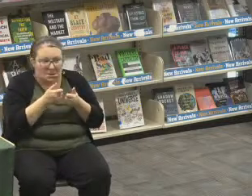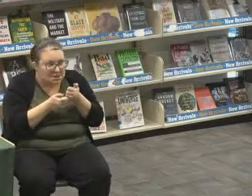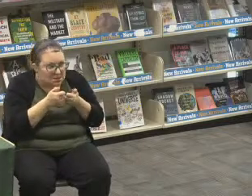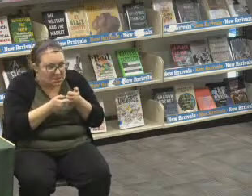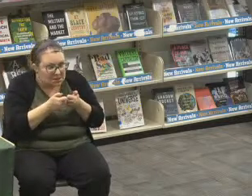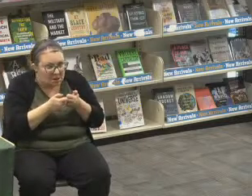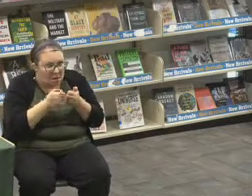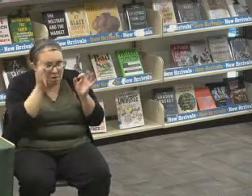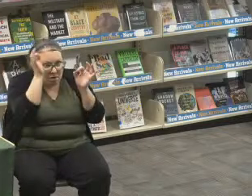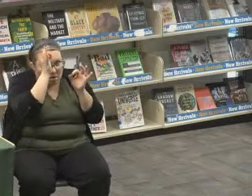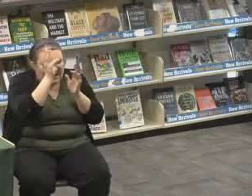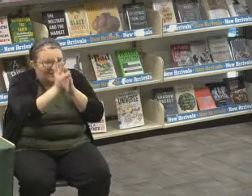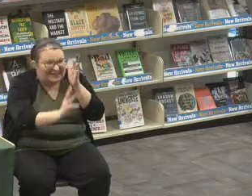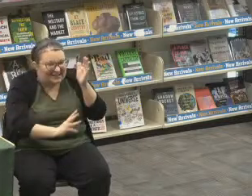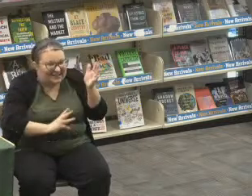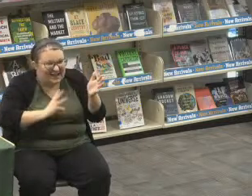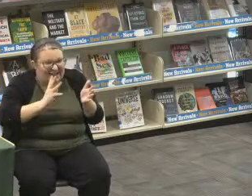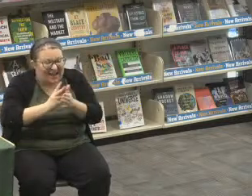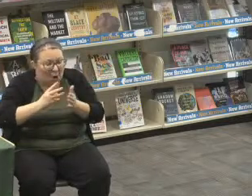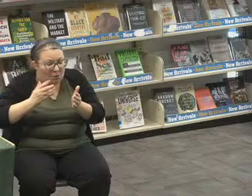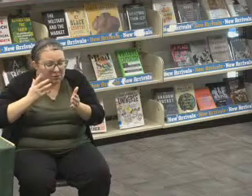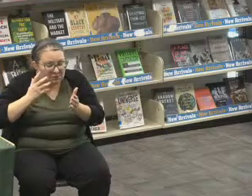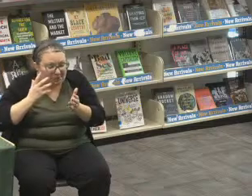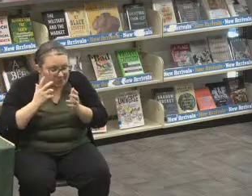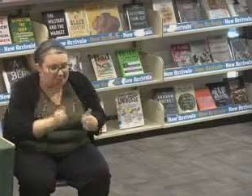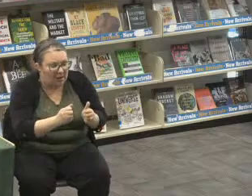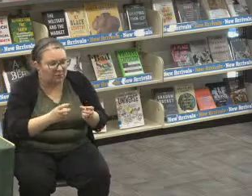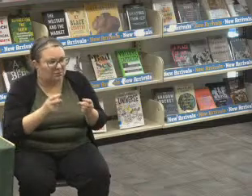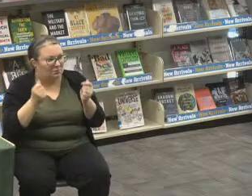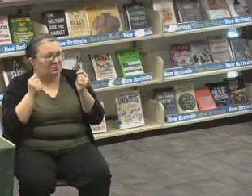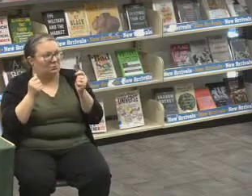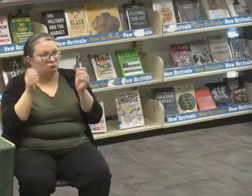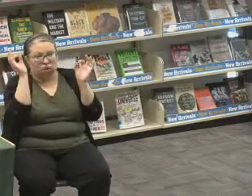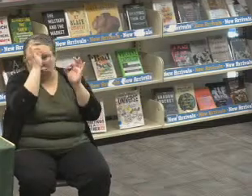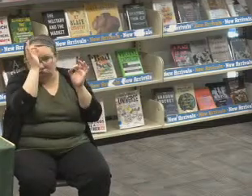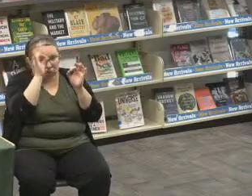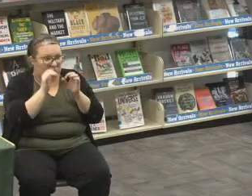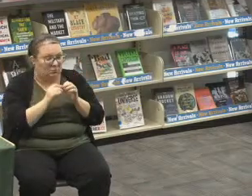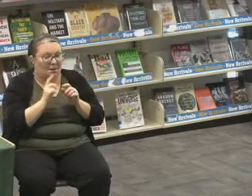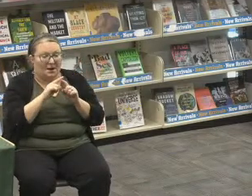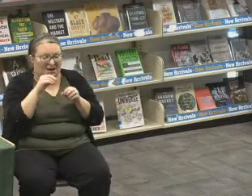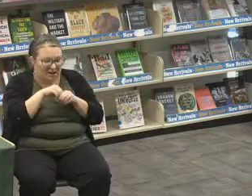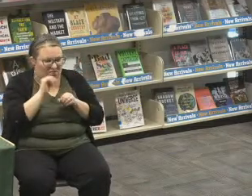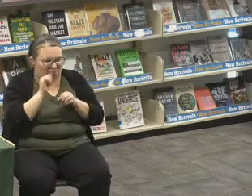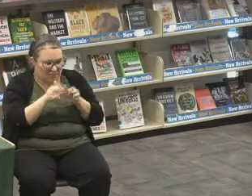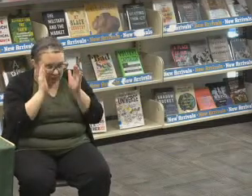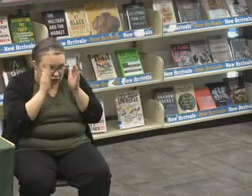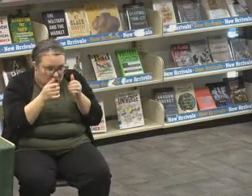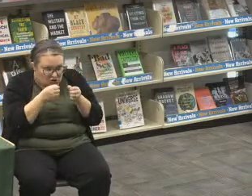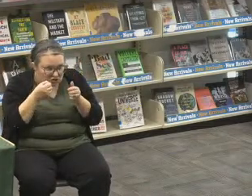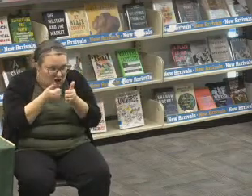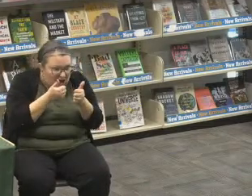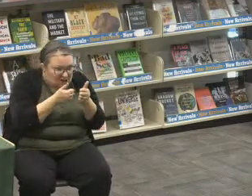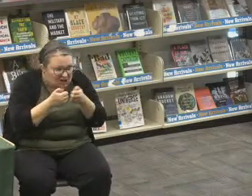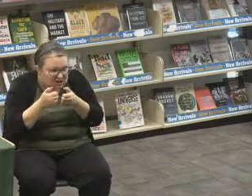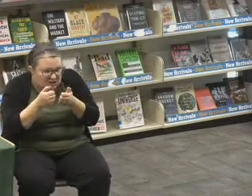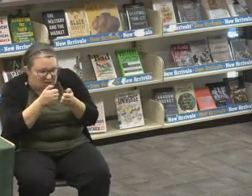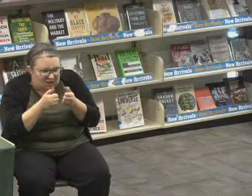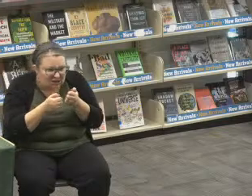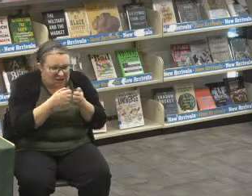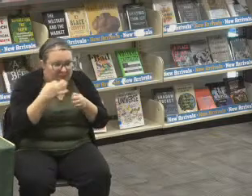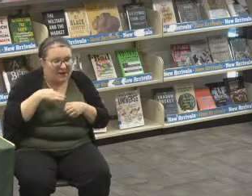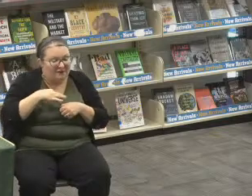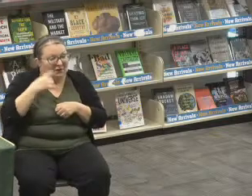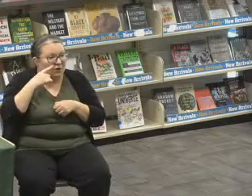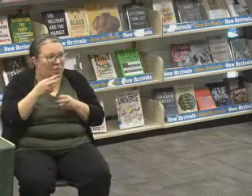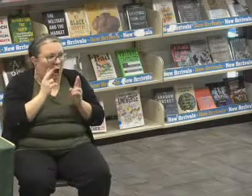had no idea that 6 hours have gone by, right? None whatsoever. But when you're in that chase, sometimes that's useful, especially for